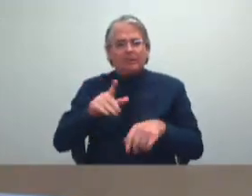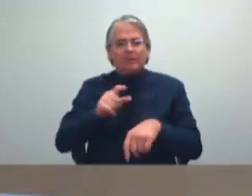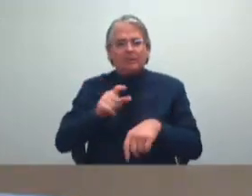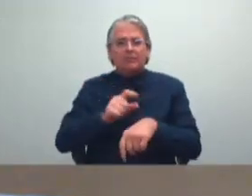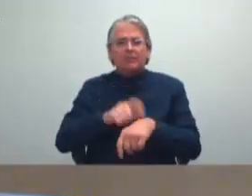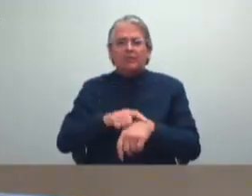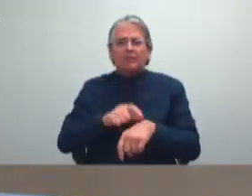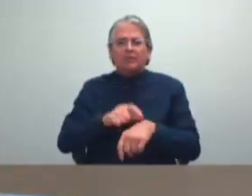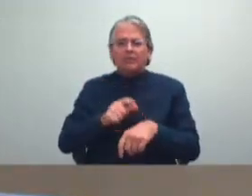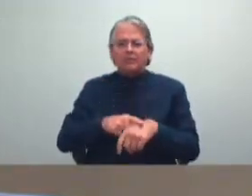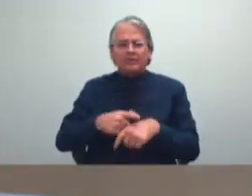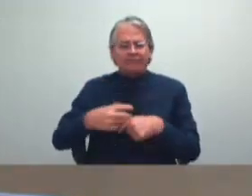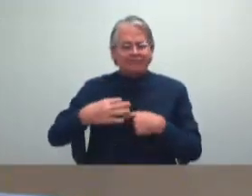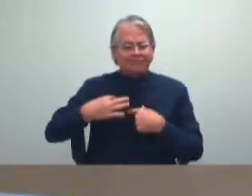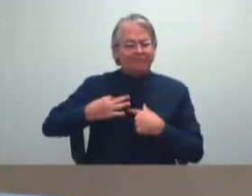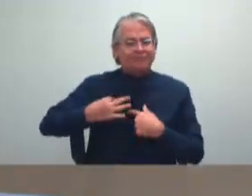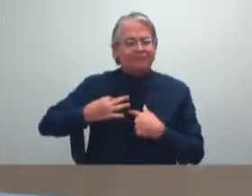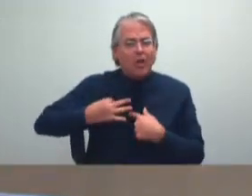lot of time together,